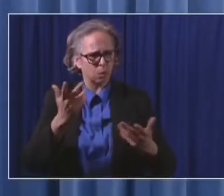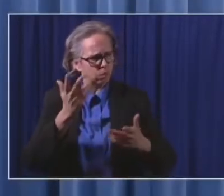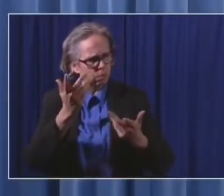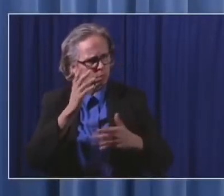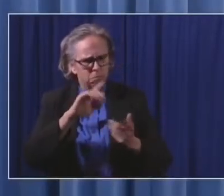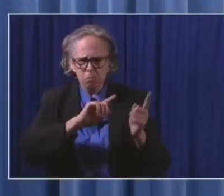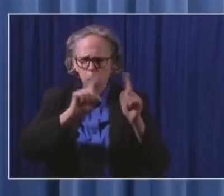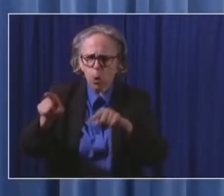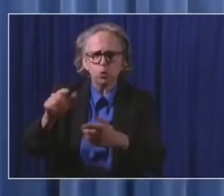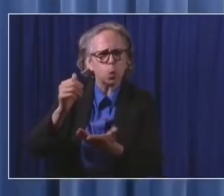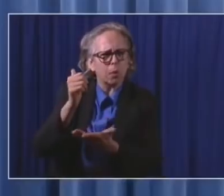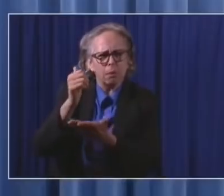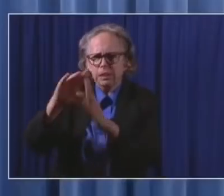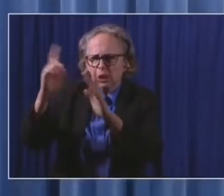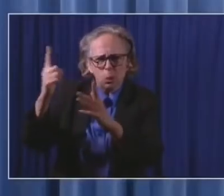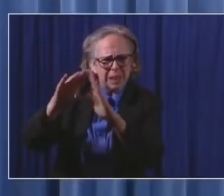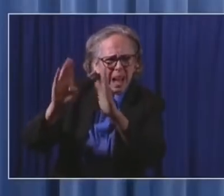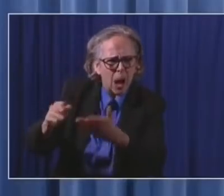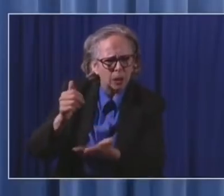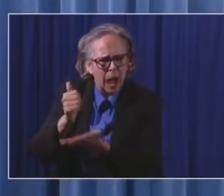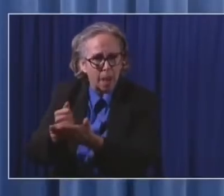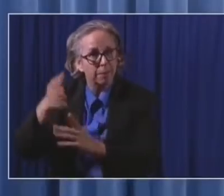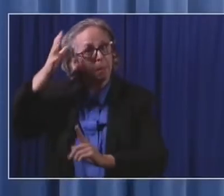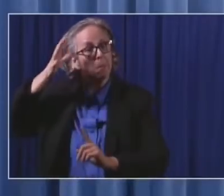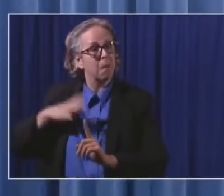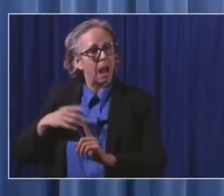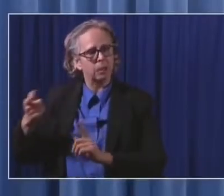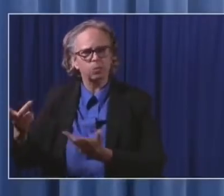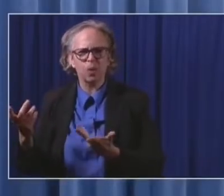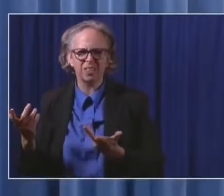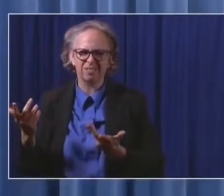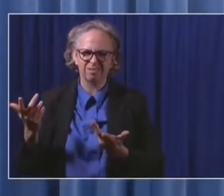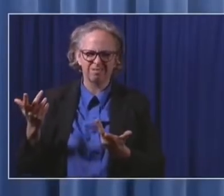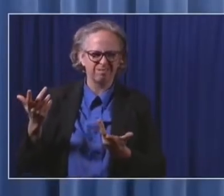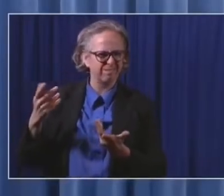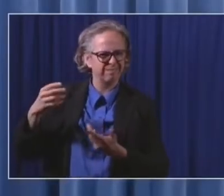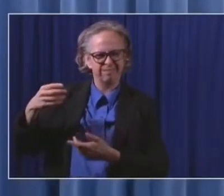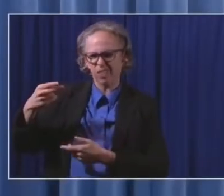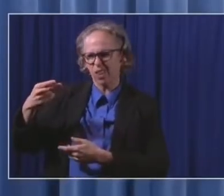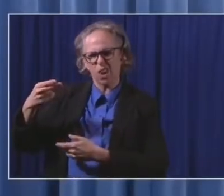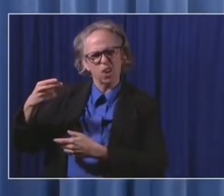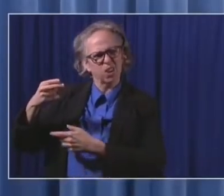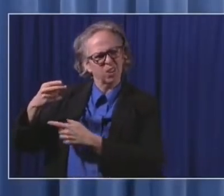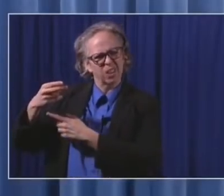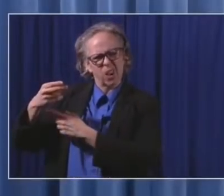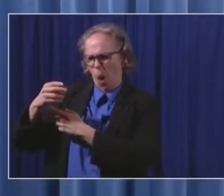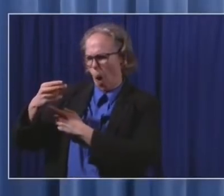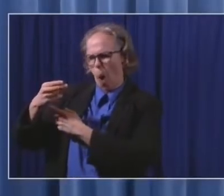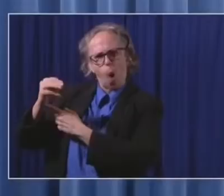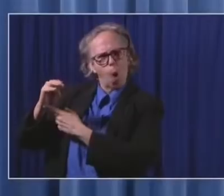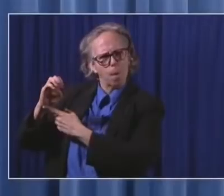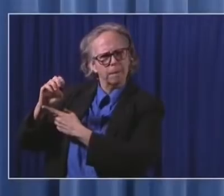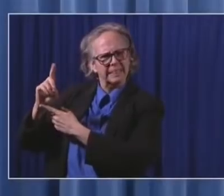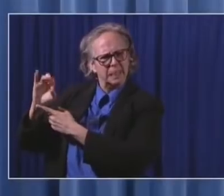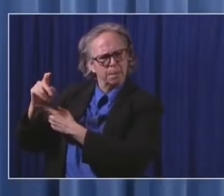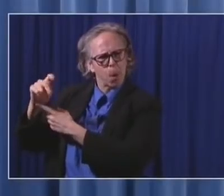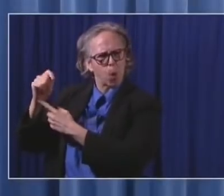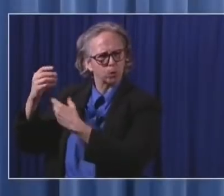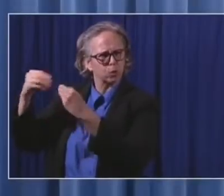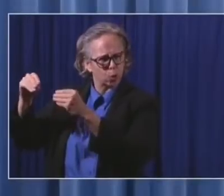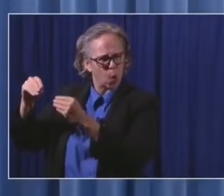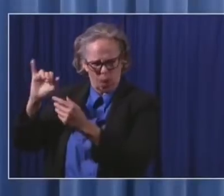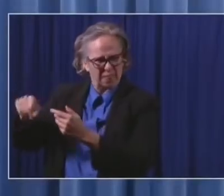morning of July 4th. Officer Dia was responding to a call for help with a man